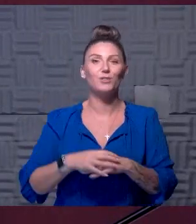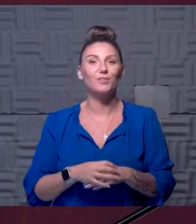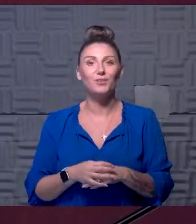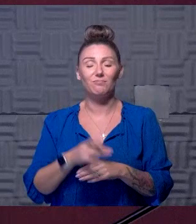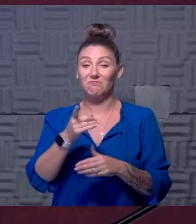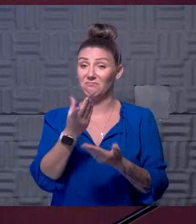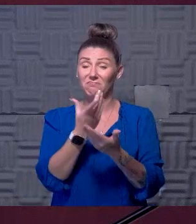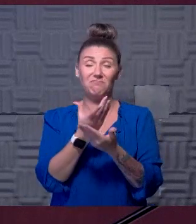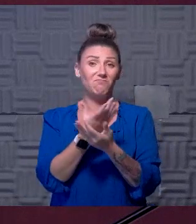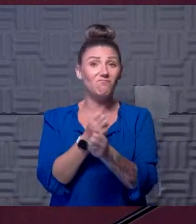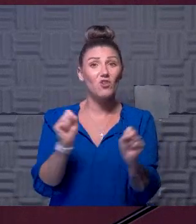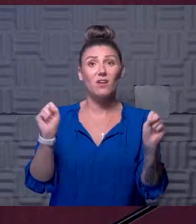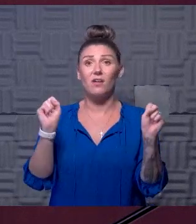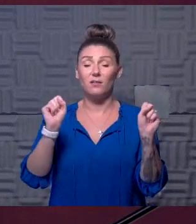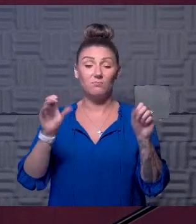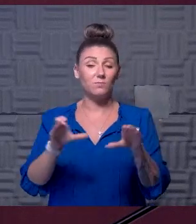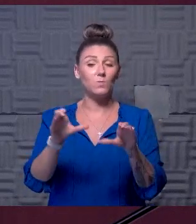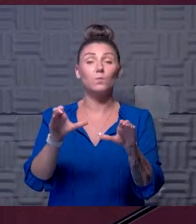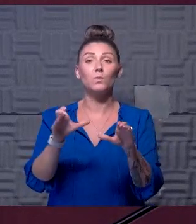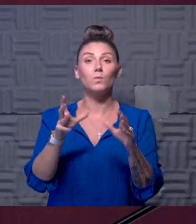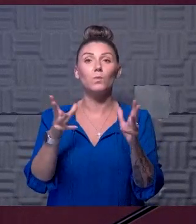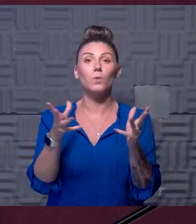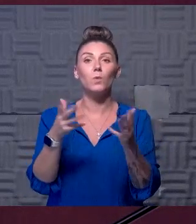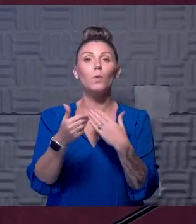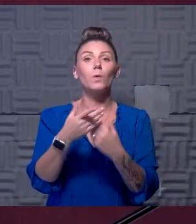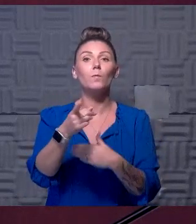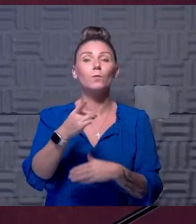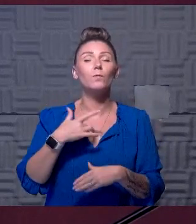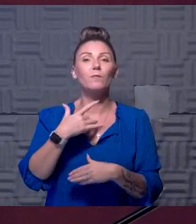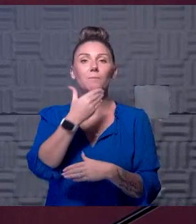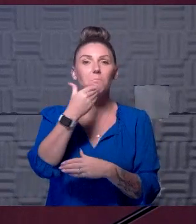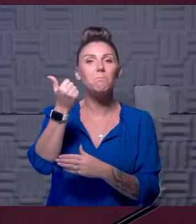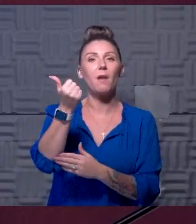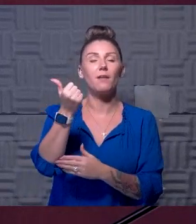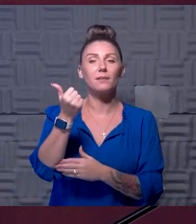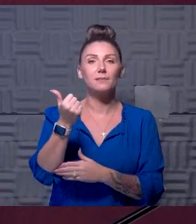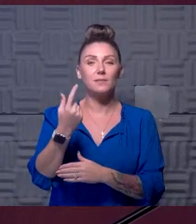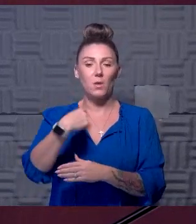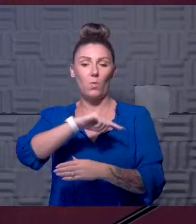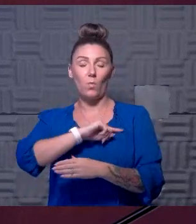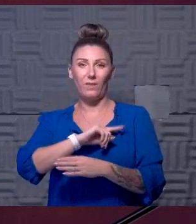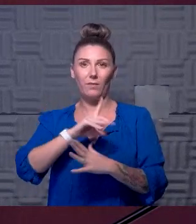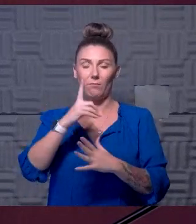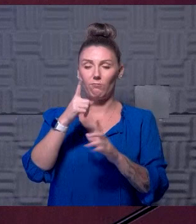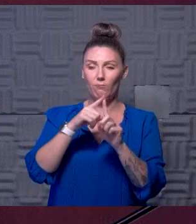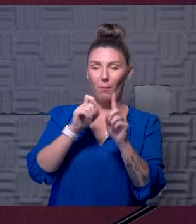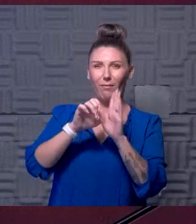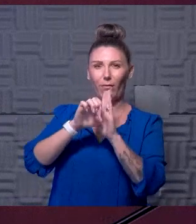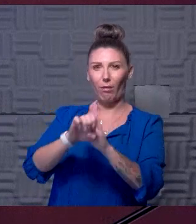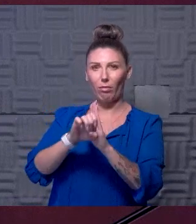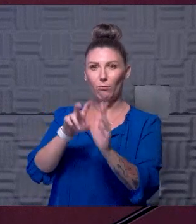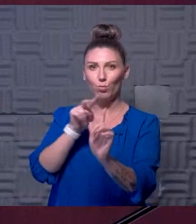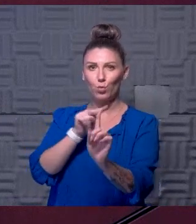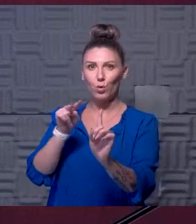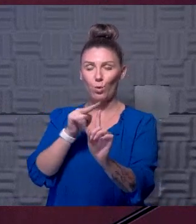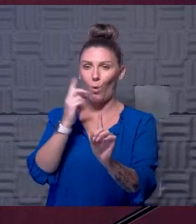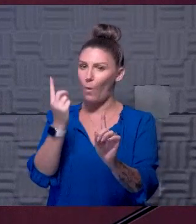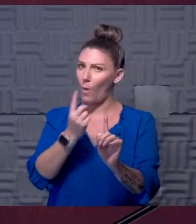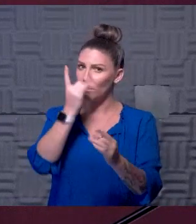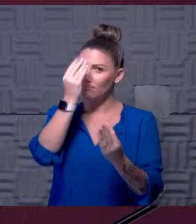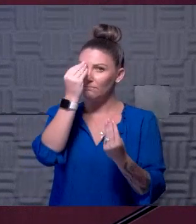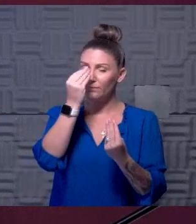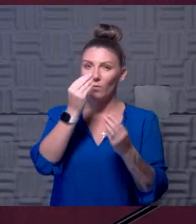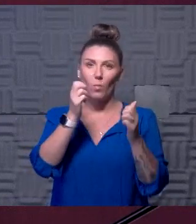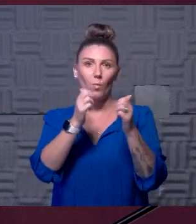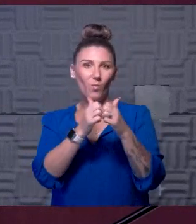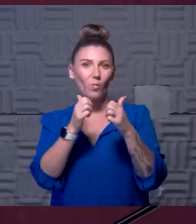are free to do what you feel is best for you, and we ethically always consider that in